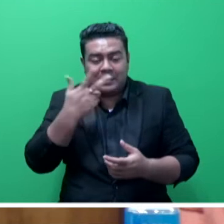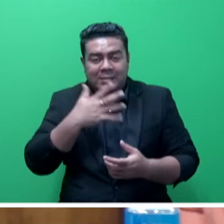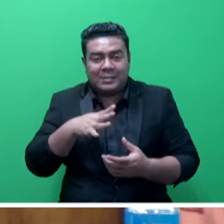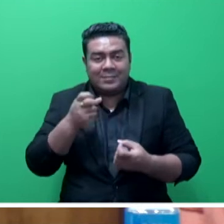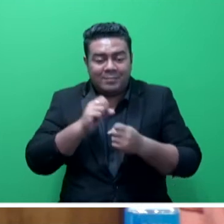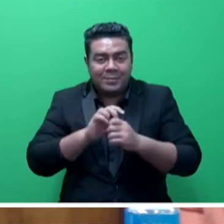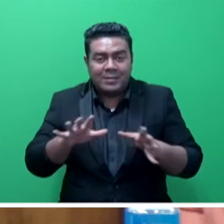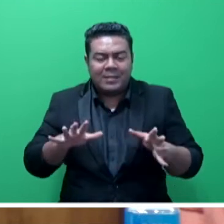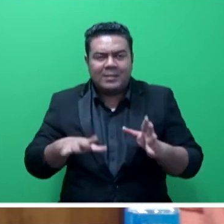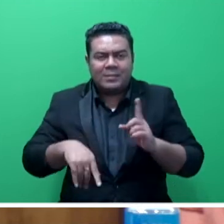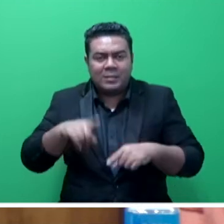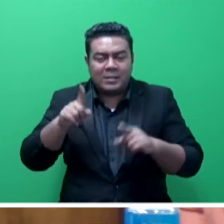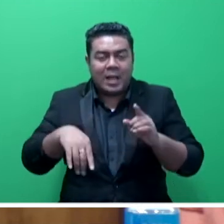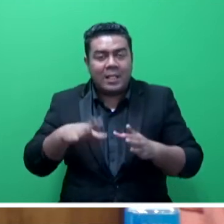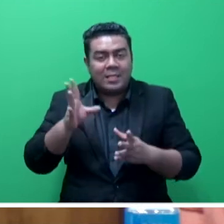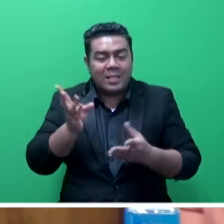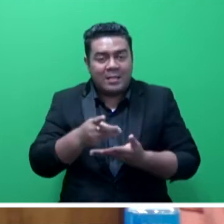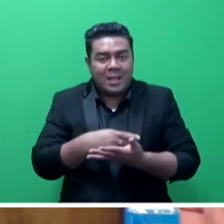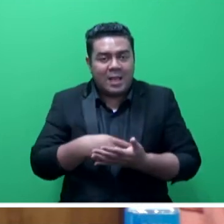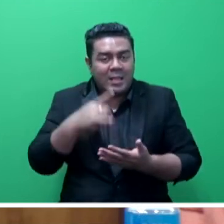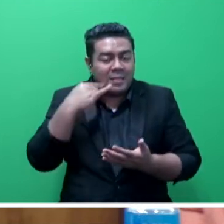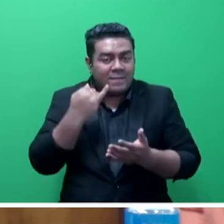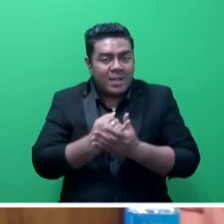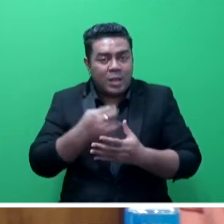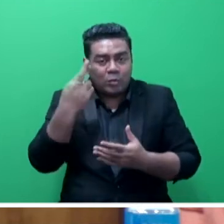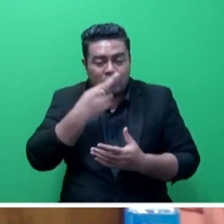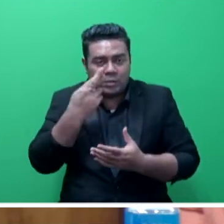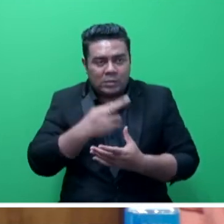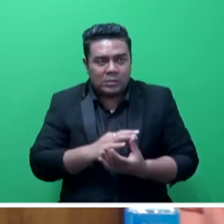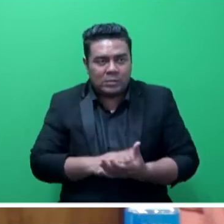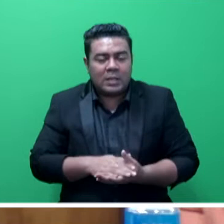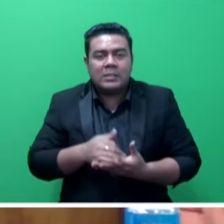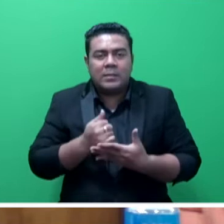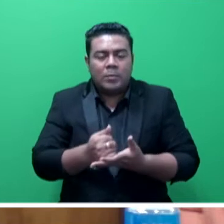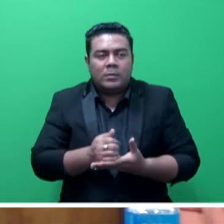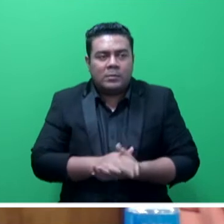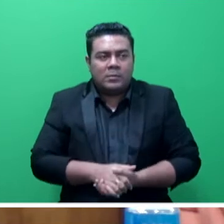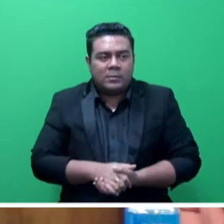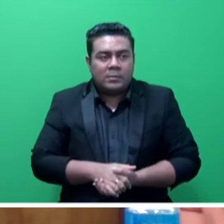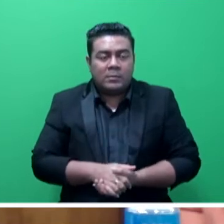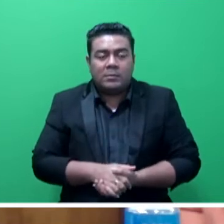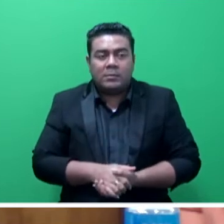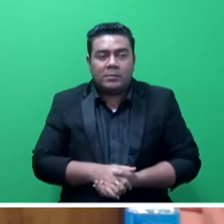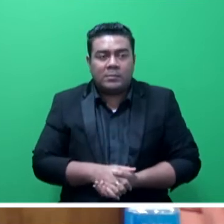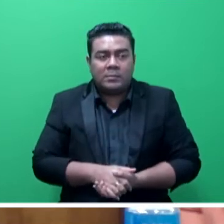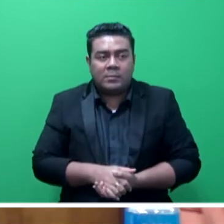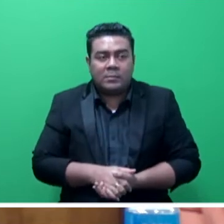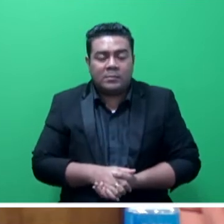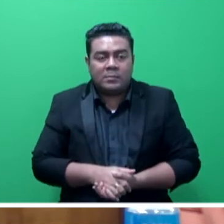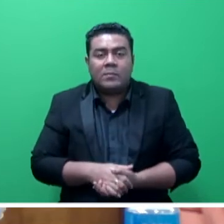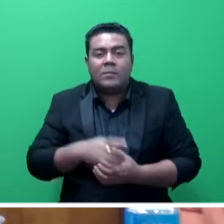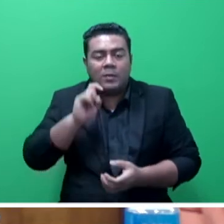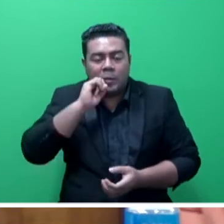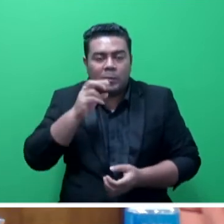vulnerability data to identify risk and support decision-making. Generating impact-based products will